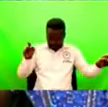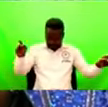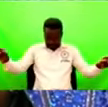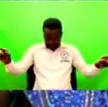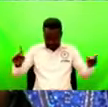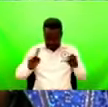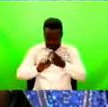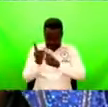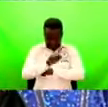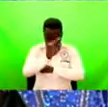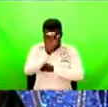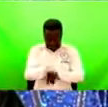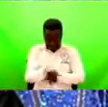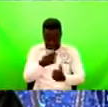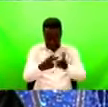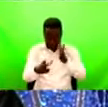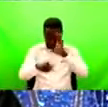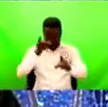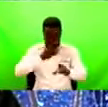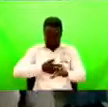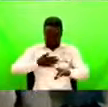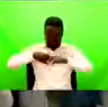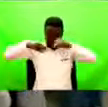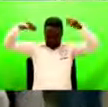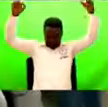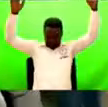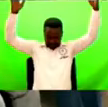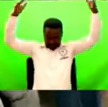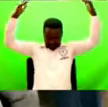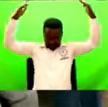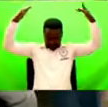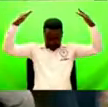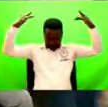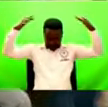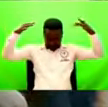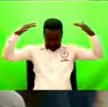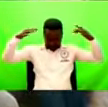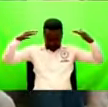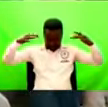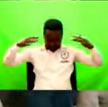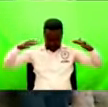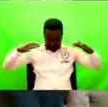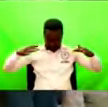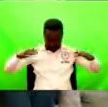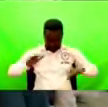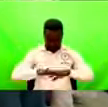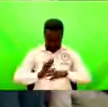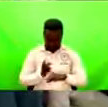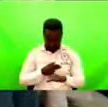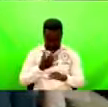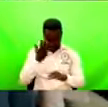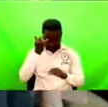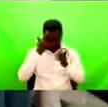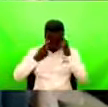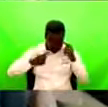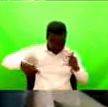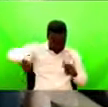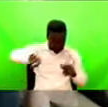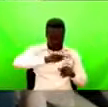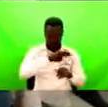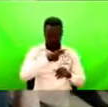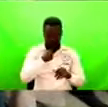Ghost, descend upon every one of us. For we are a priest